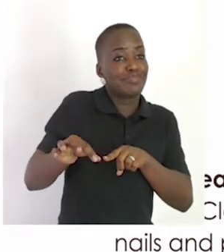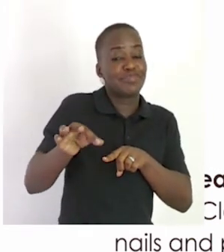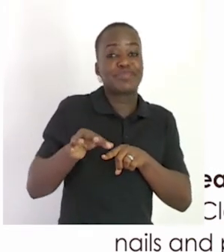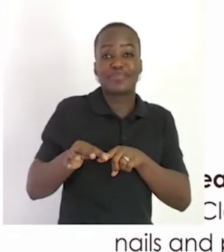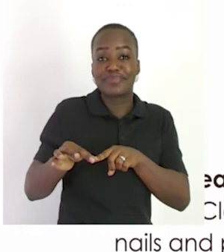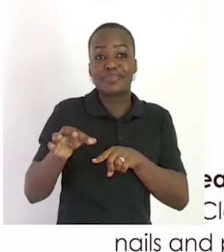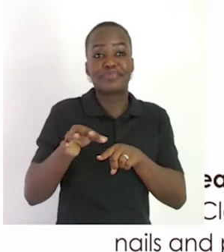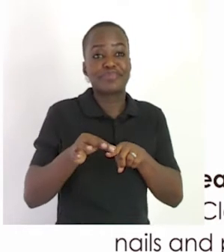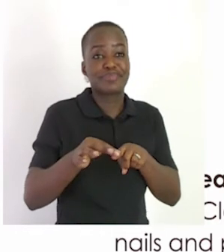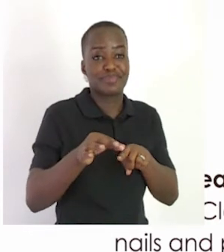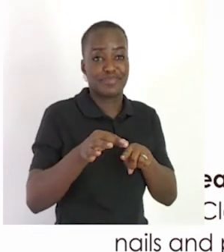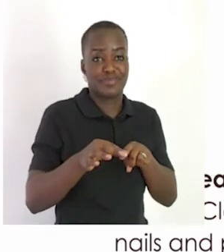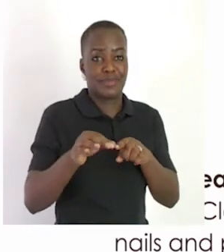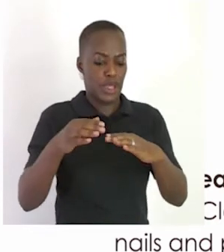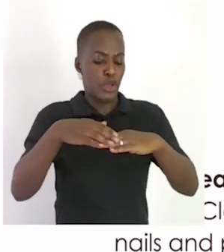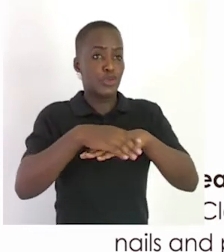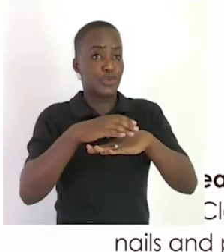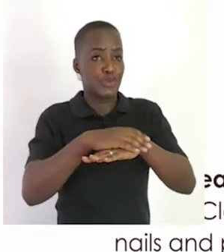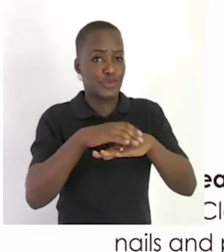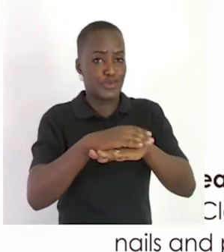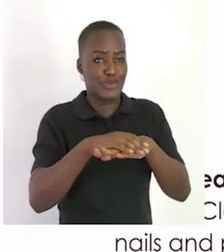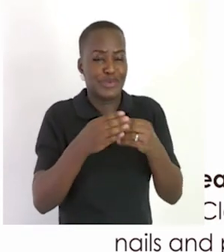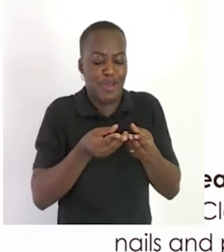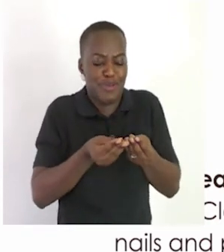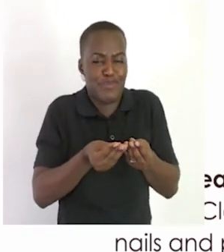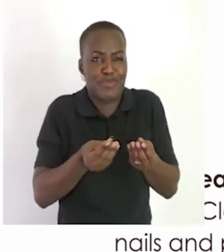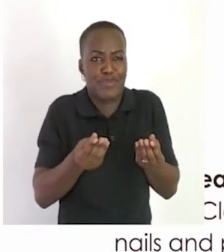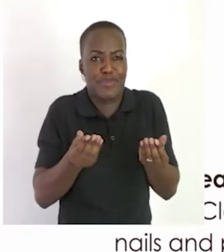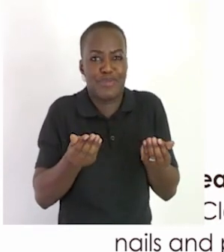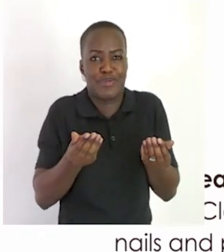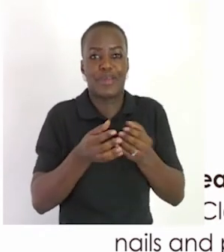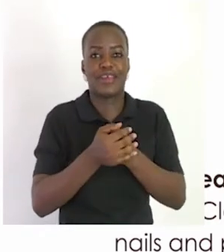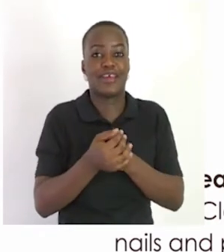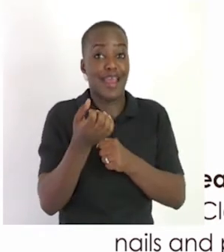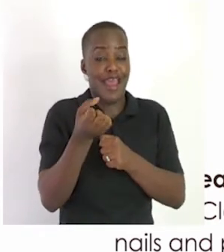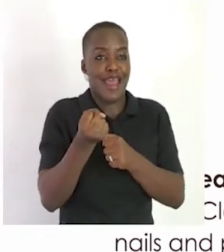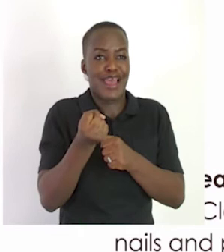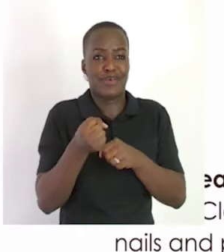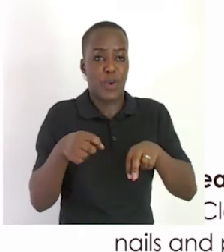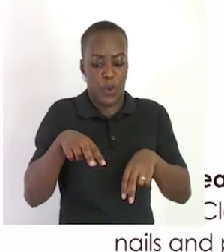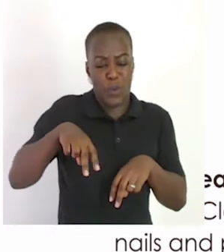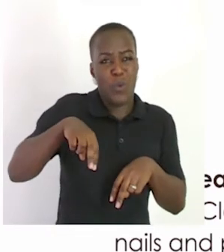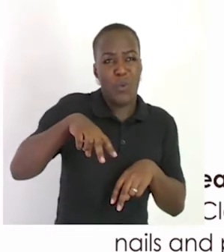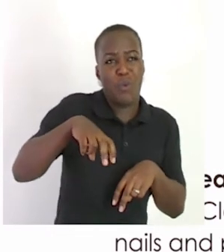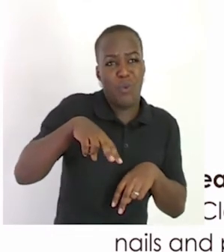and puts on her pair of flat shoes. She has a pain in her